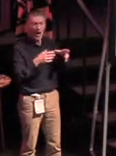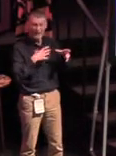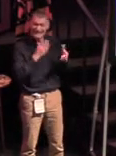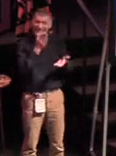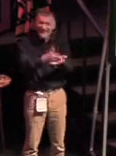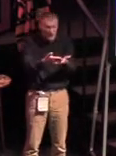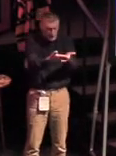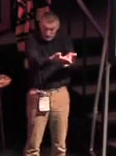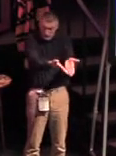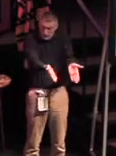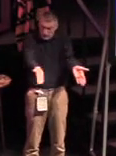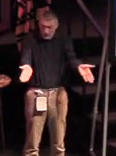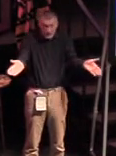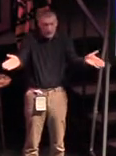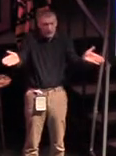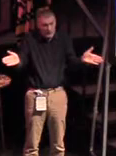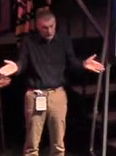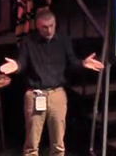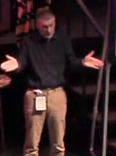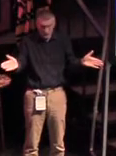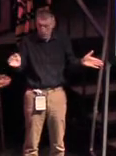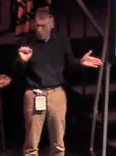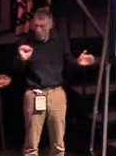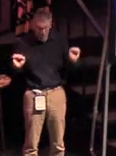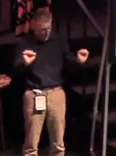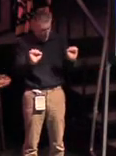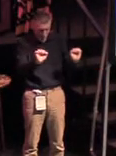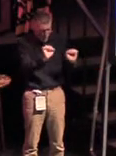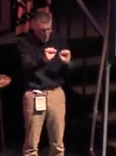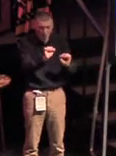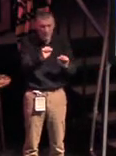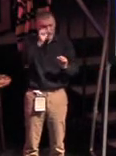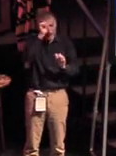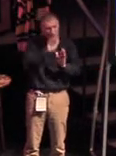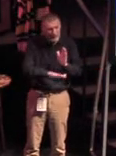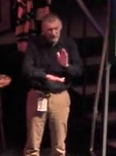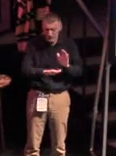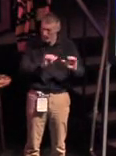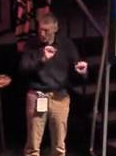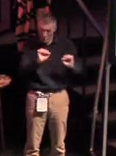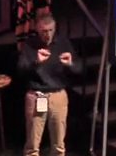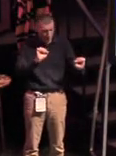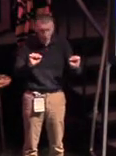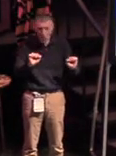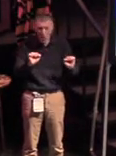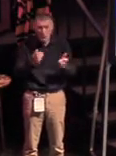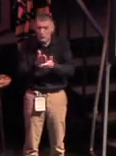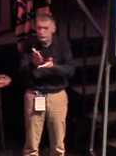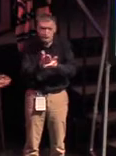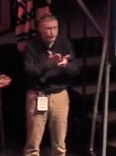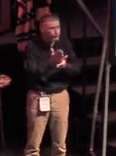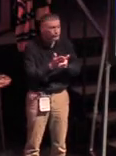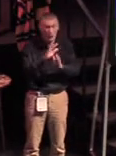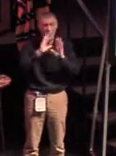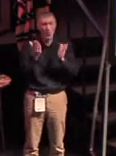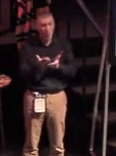opportunity for people who come from different places, who have experienced different things, who experience the world in different ways. For me, that's